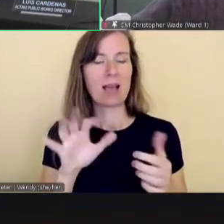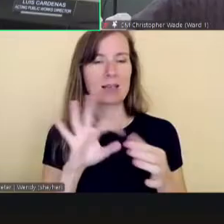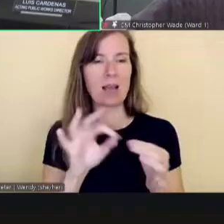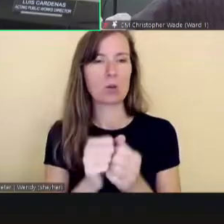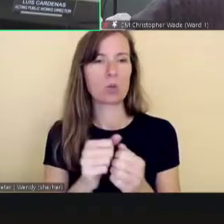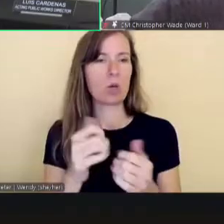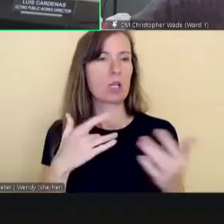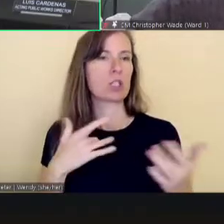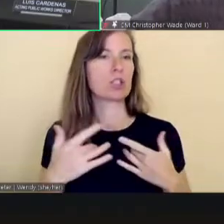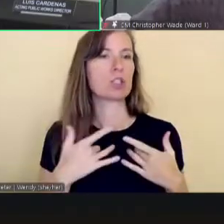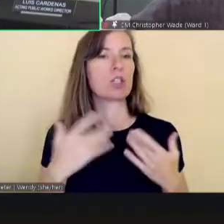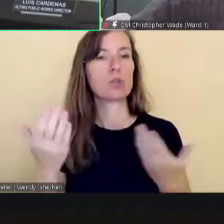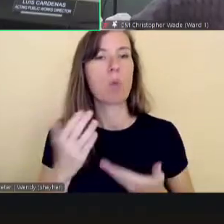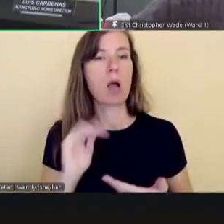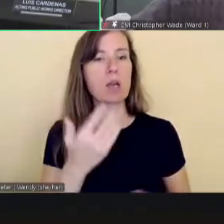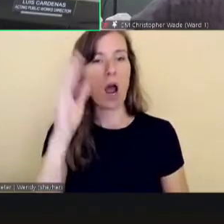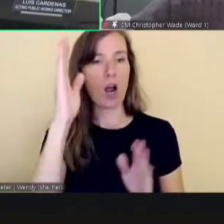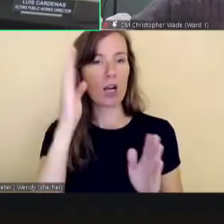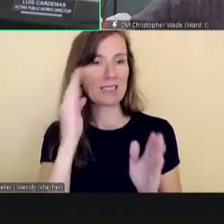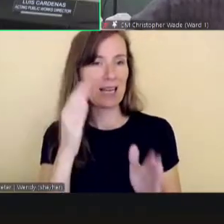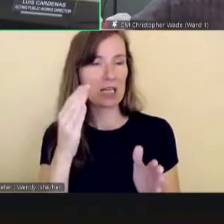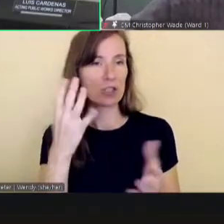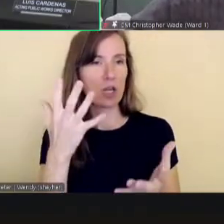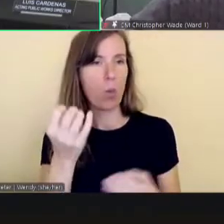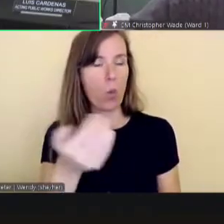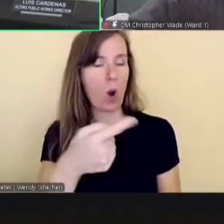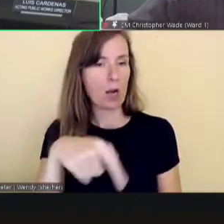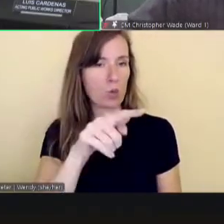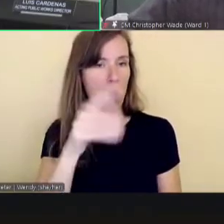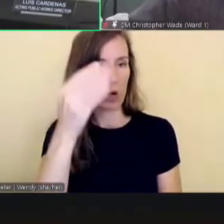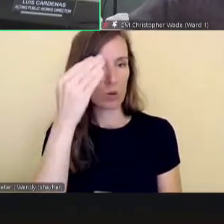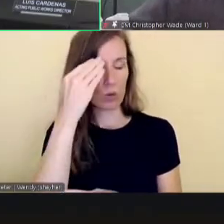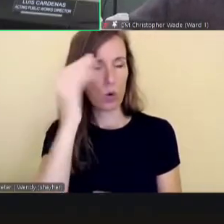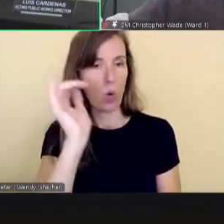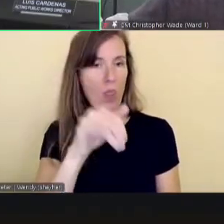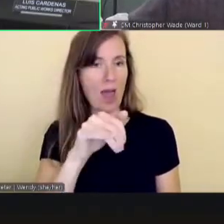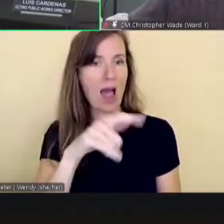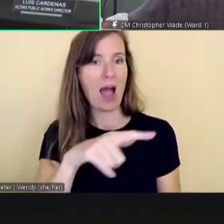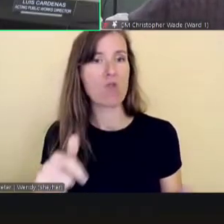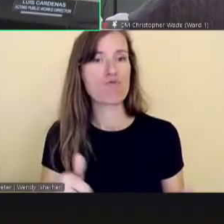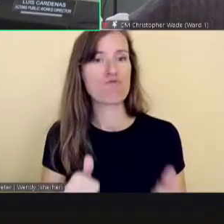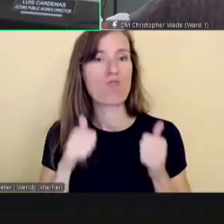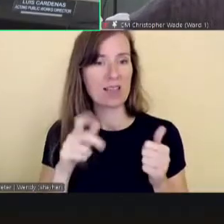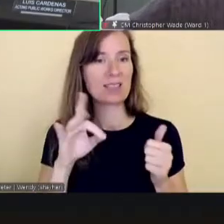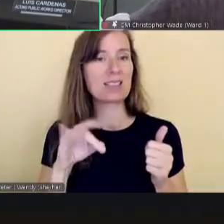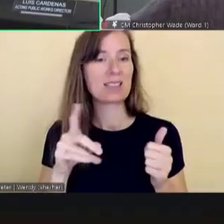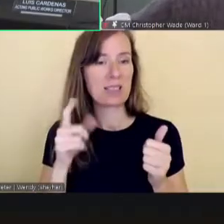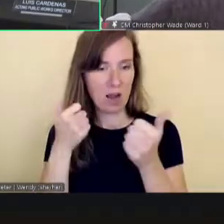our attention. I just wanted the mayor and council to know that that resident did follow all